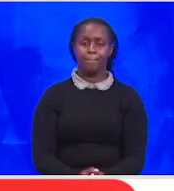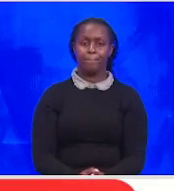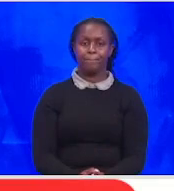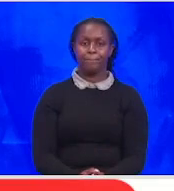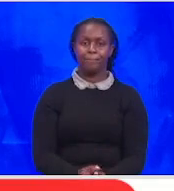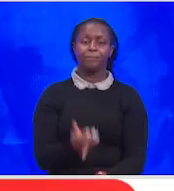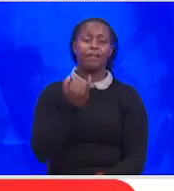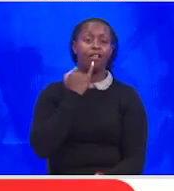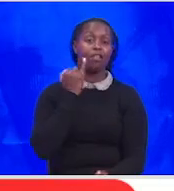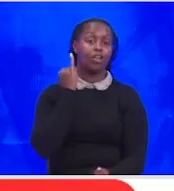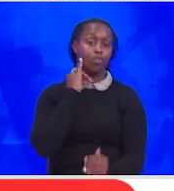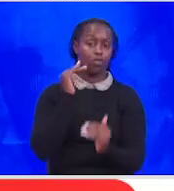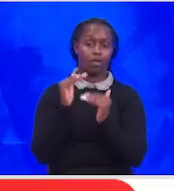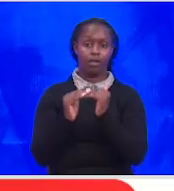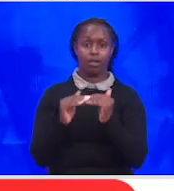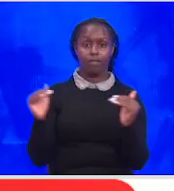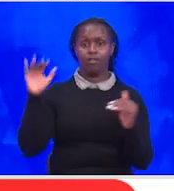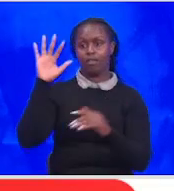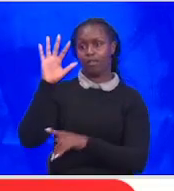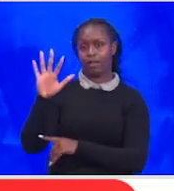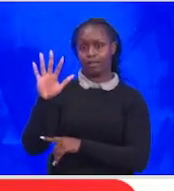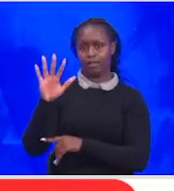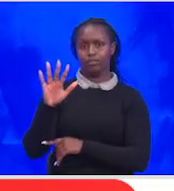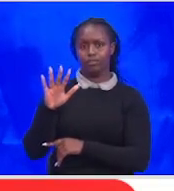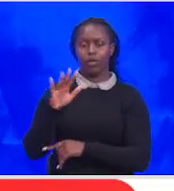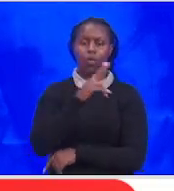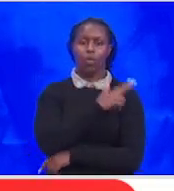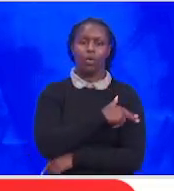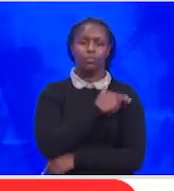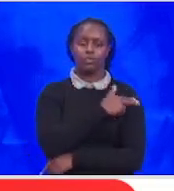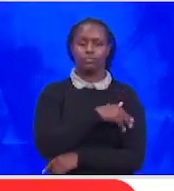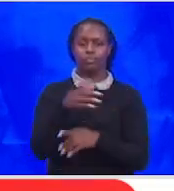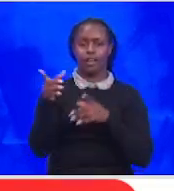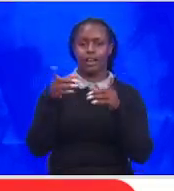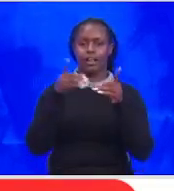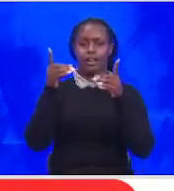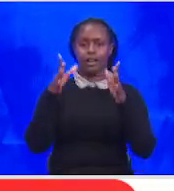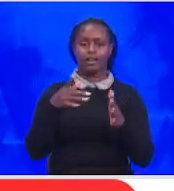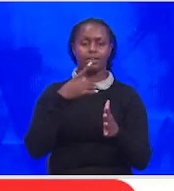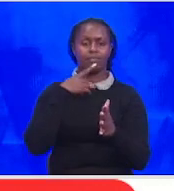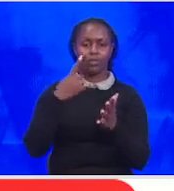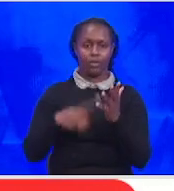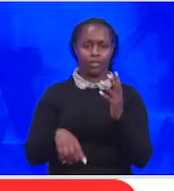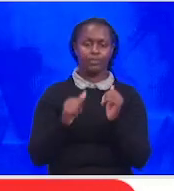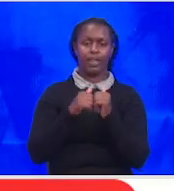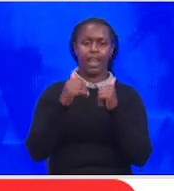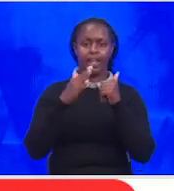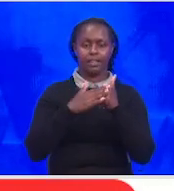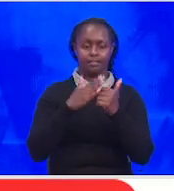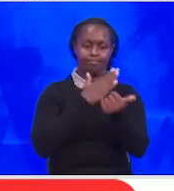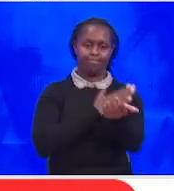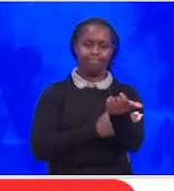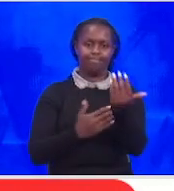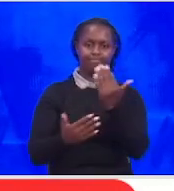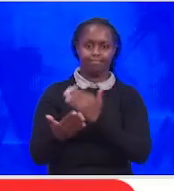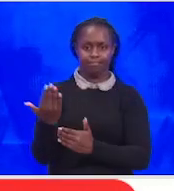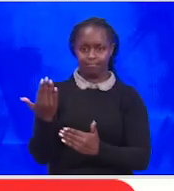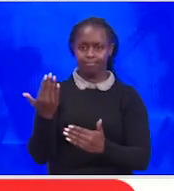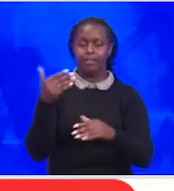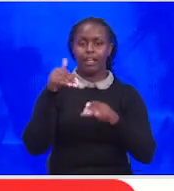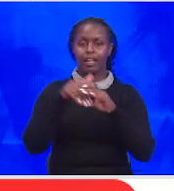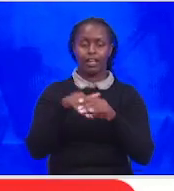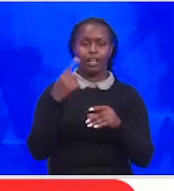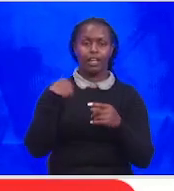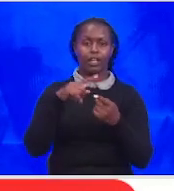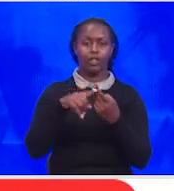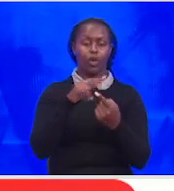Nakuru Level 5 Deputy Medical Superintendent Emmanuel Sinai said they received 19 casualties at the facility from the scene